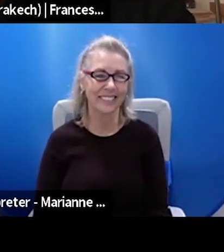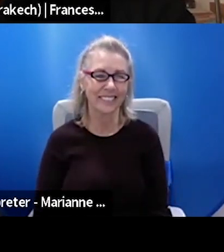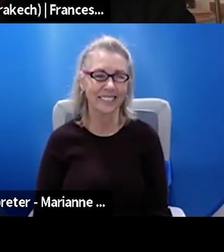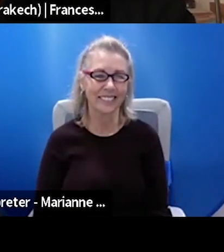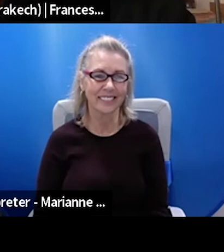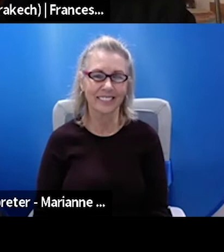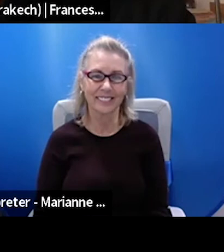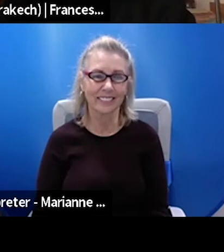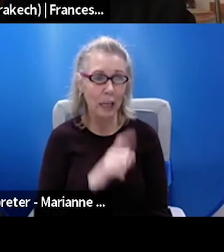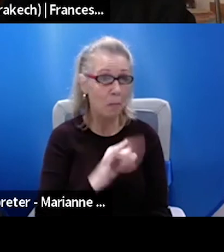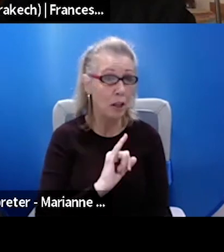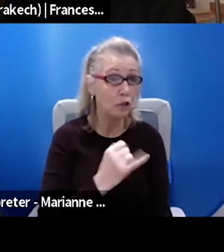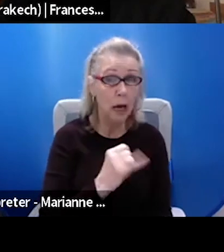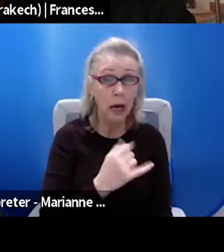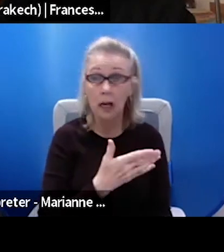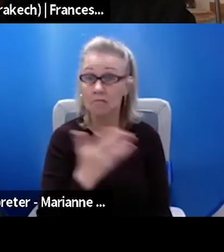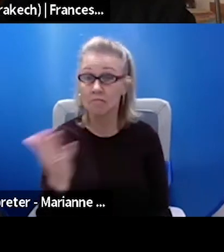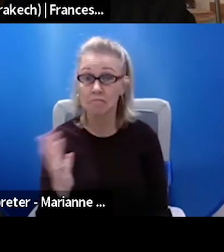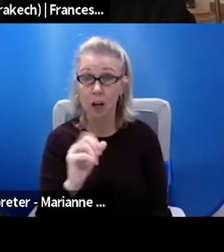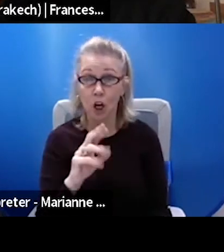Emily J, Carmen.